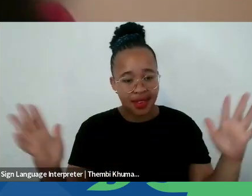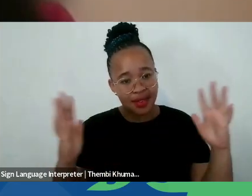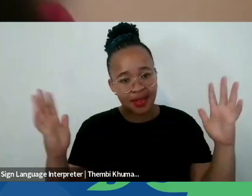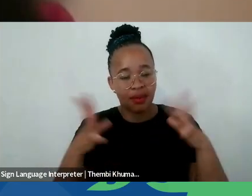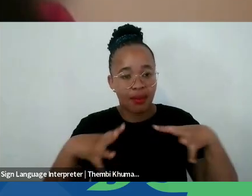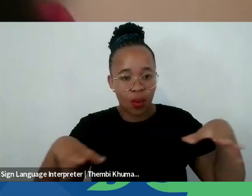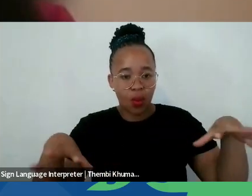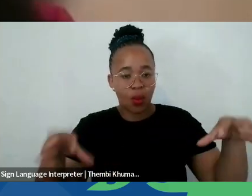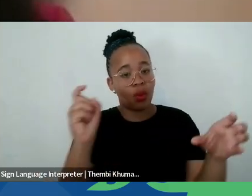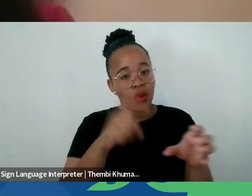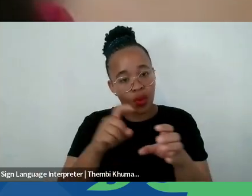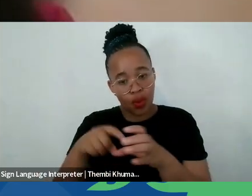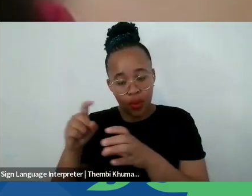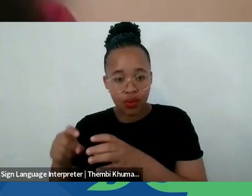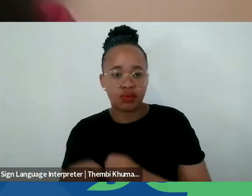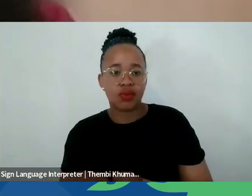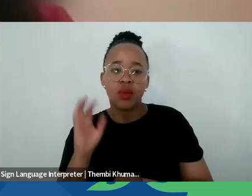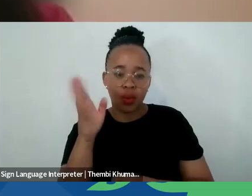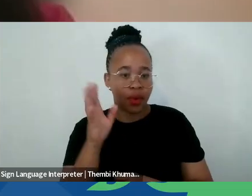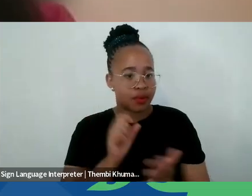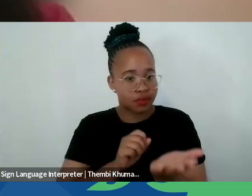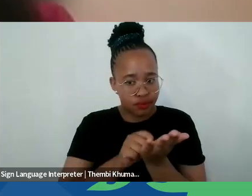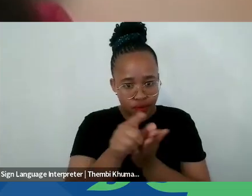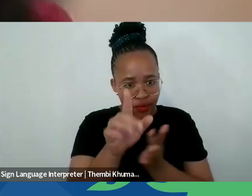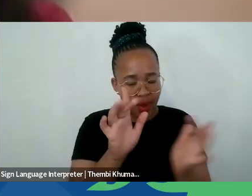joining, and we will share the link to the